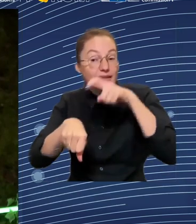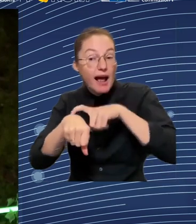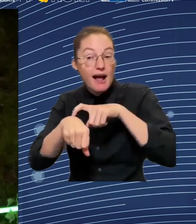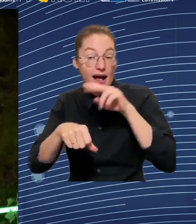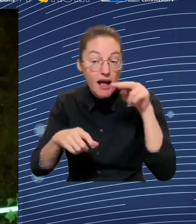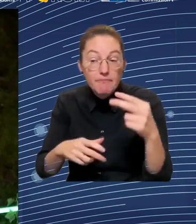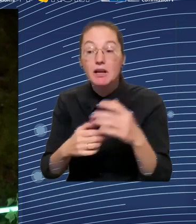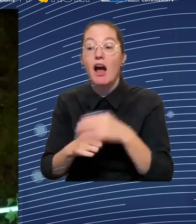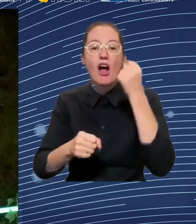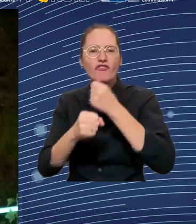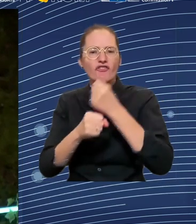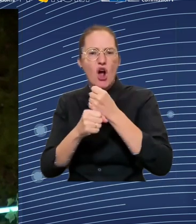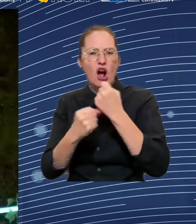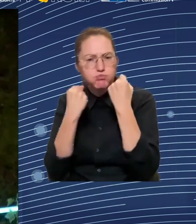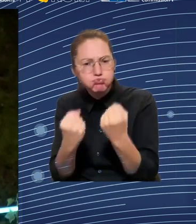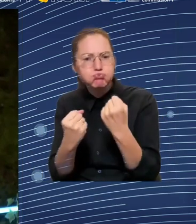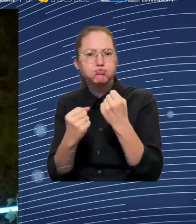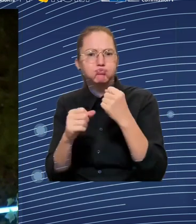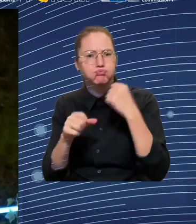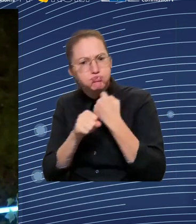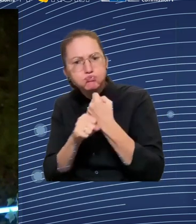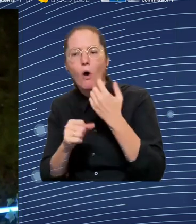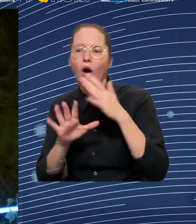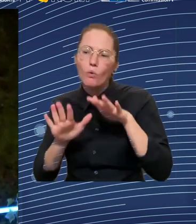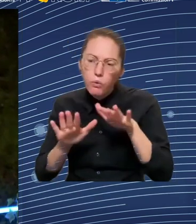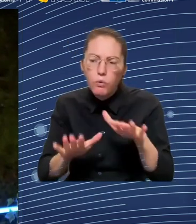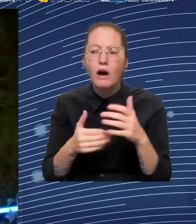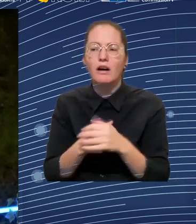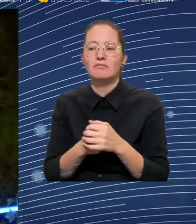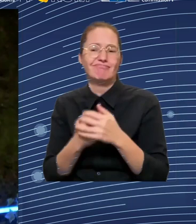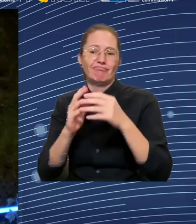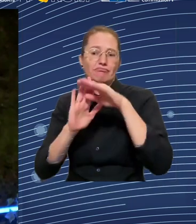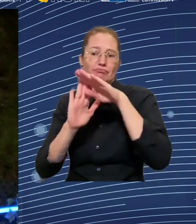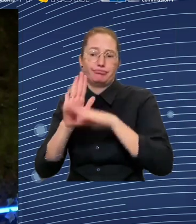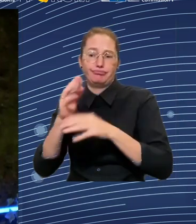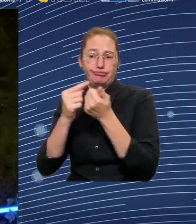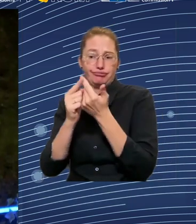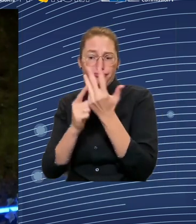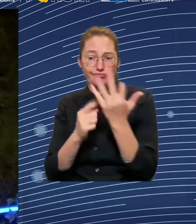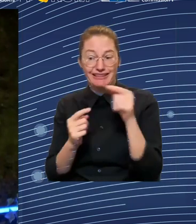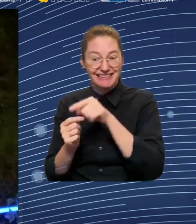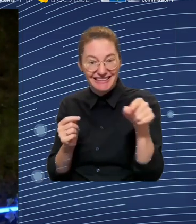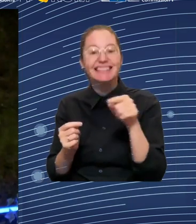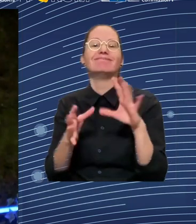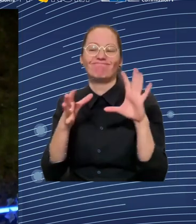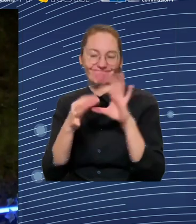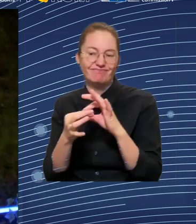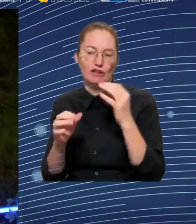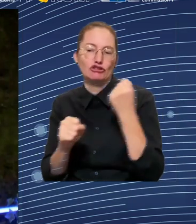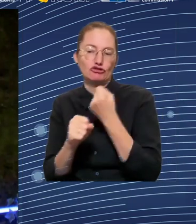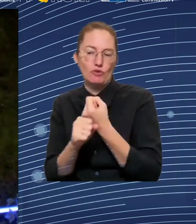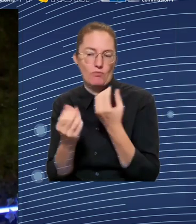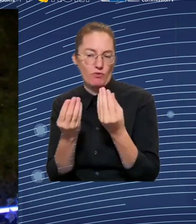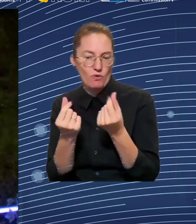Now, the other thing to remember is that, of course, we have different levels on which we can act. There's the possibility to